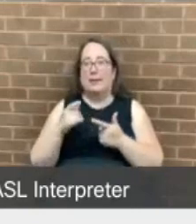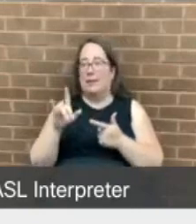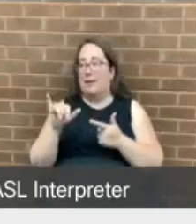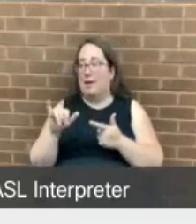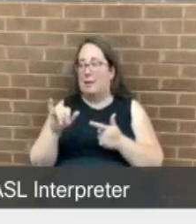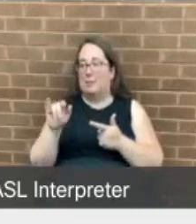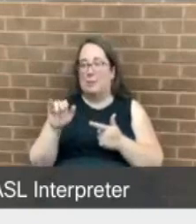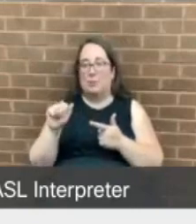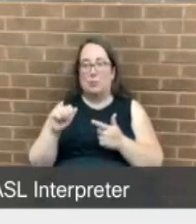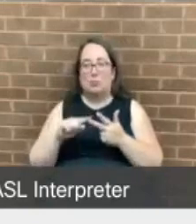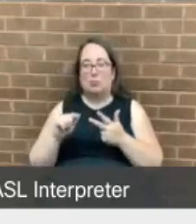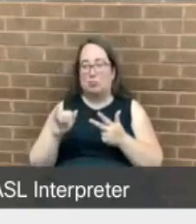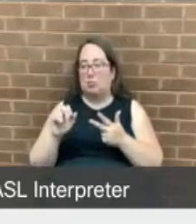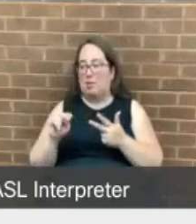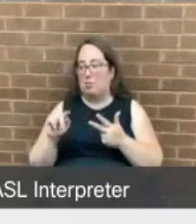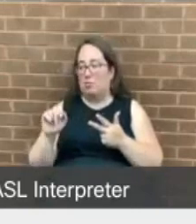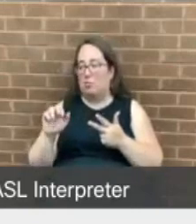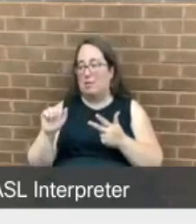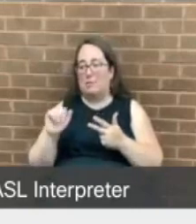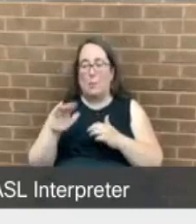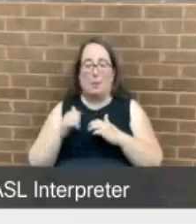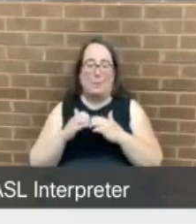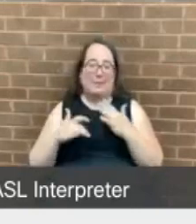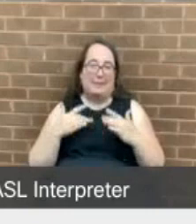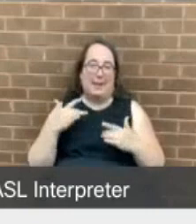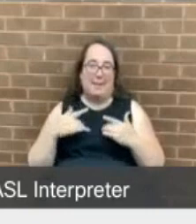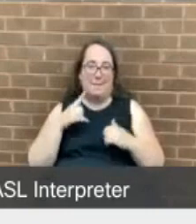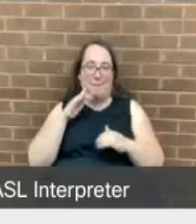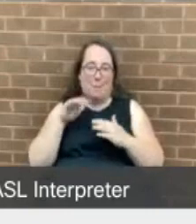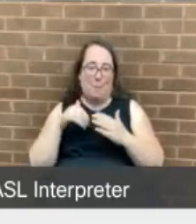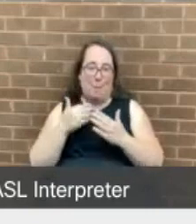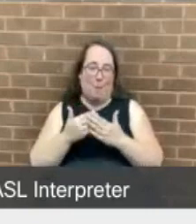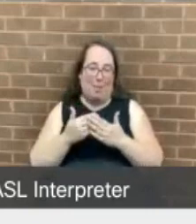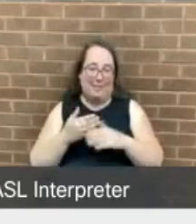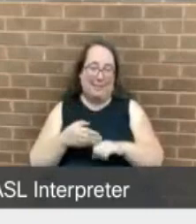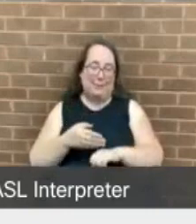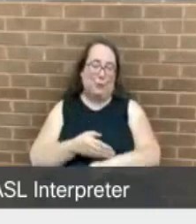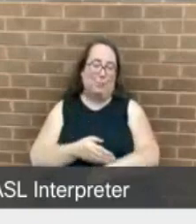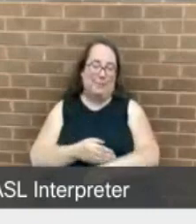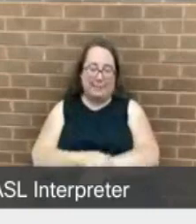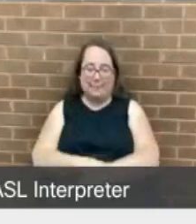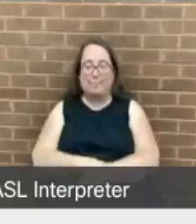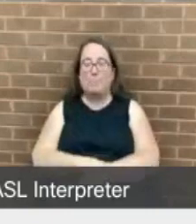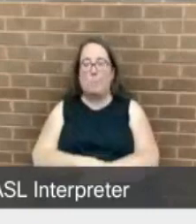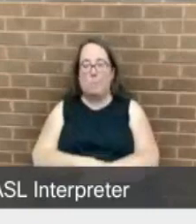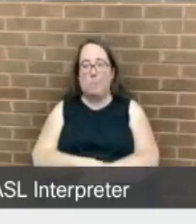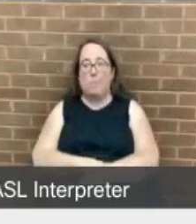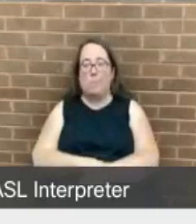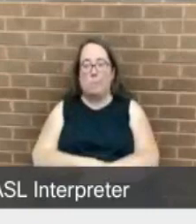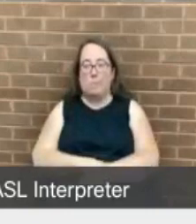Jen Terrassa. They're all gonna be very excited for all of these improvements on the south side of Route 1.